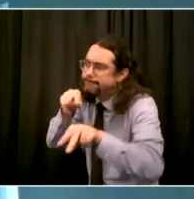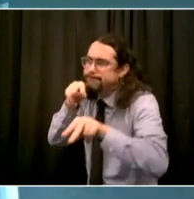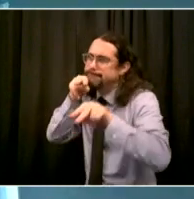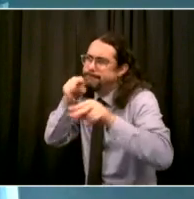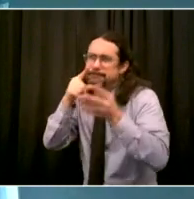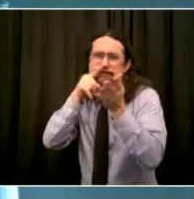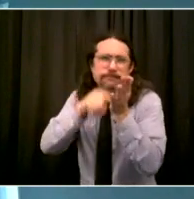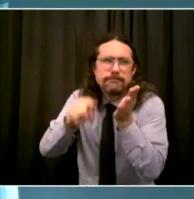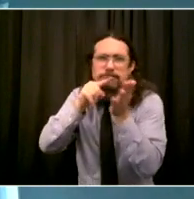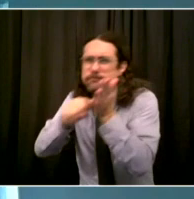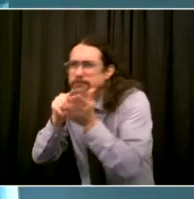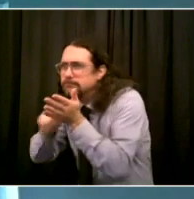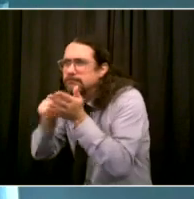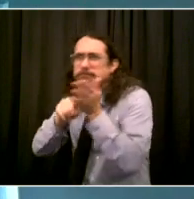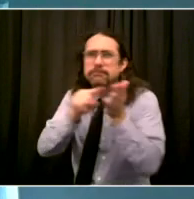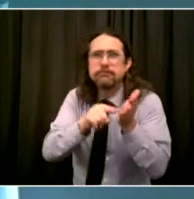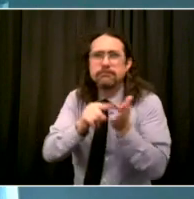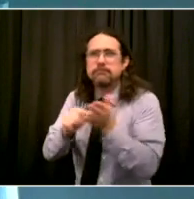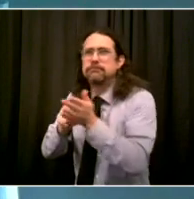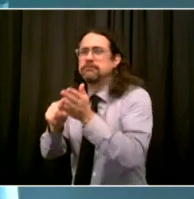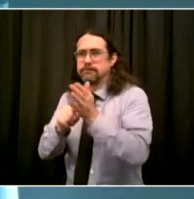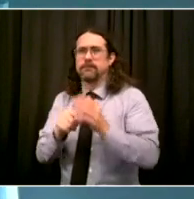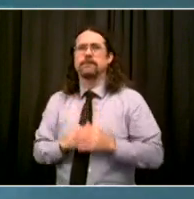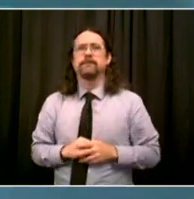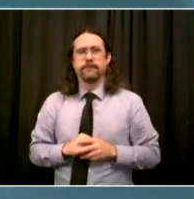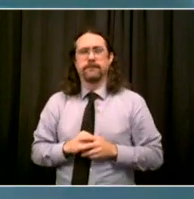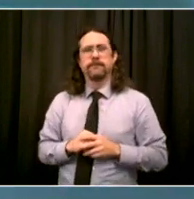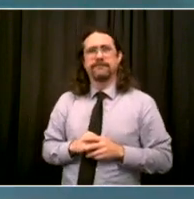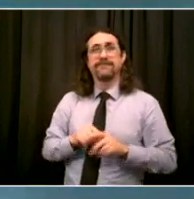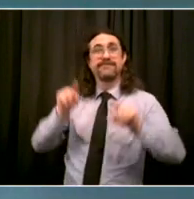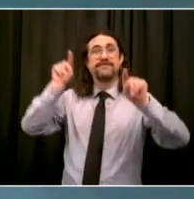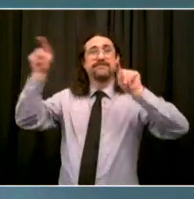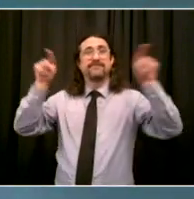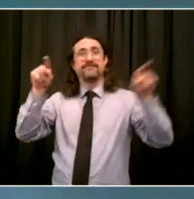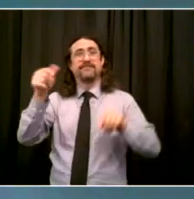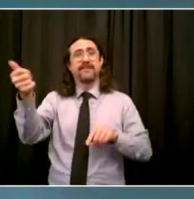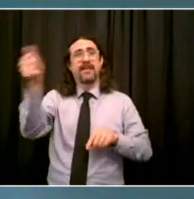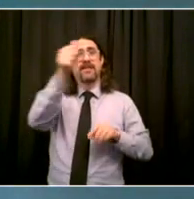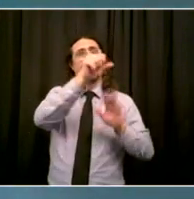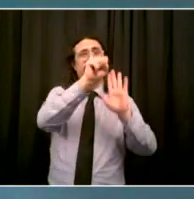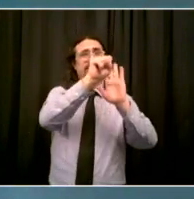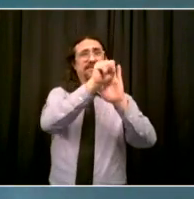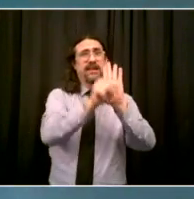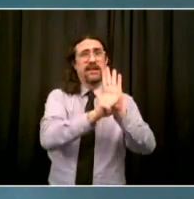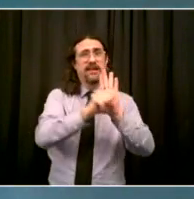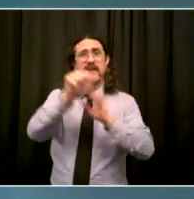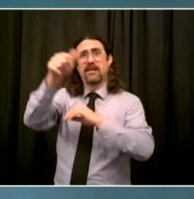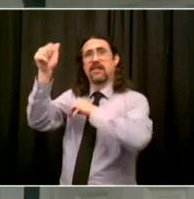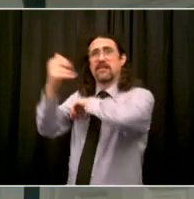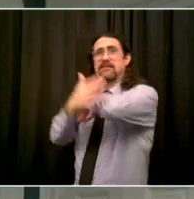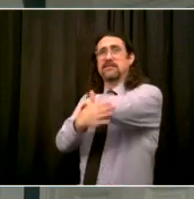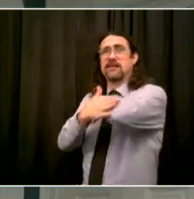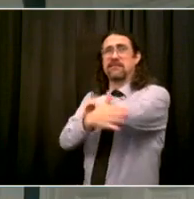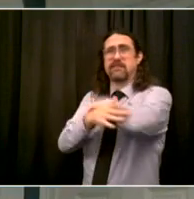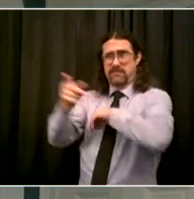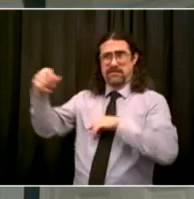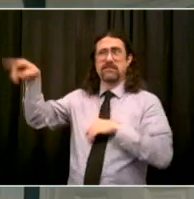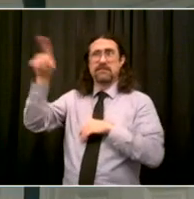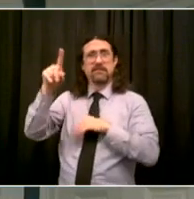those individual measures, like avoiding gatherings, wearing masks, keeping our distance, if we want to avoid that same outcome. Go ahead,